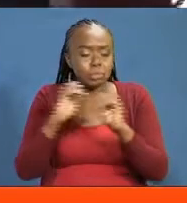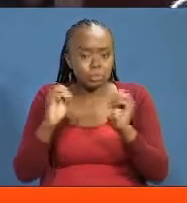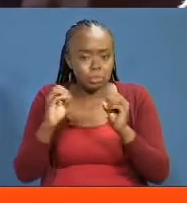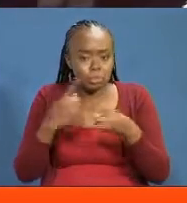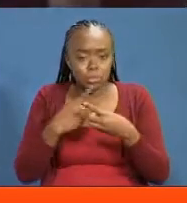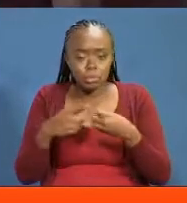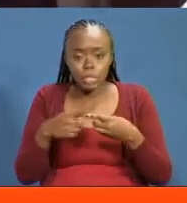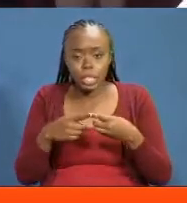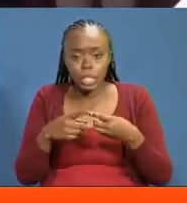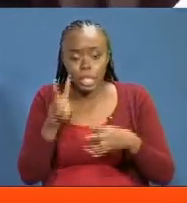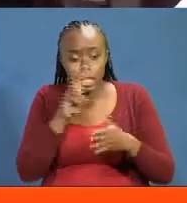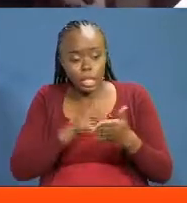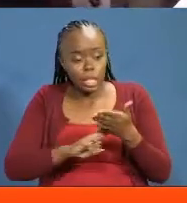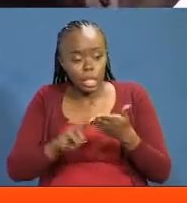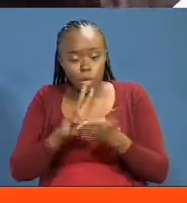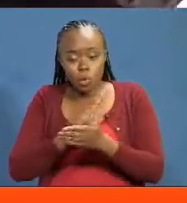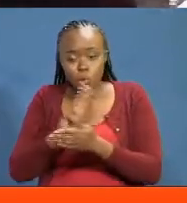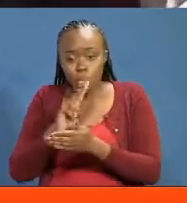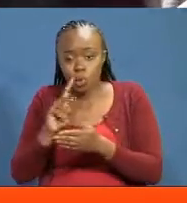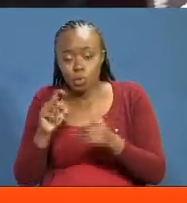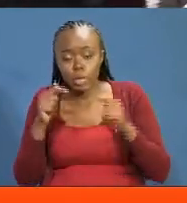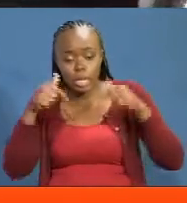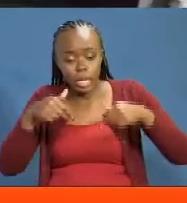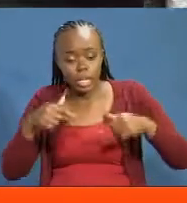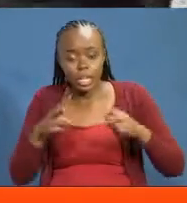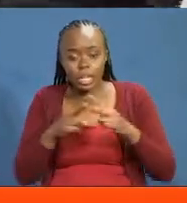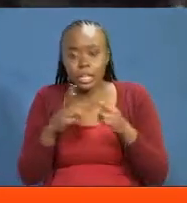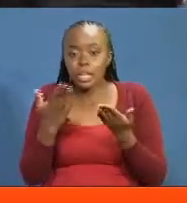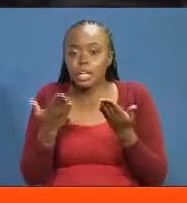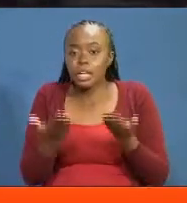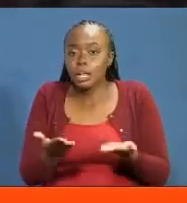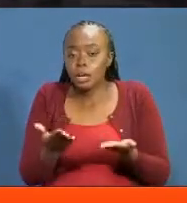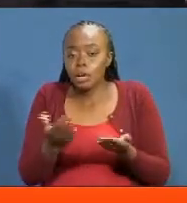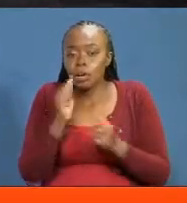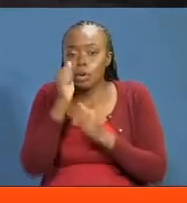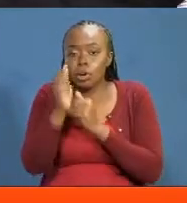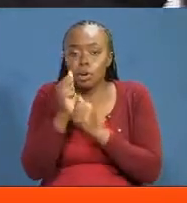But the appearance here is actually politics.